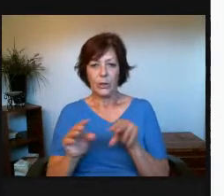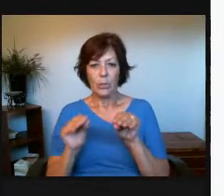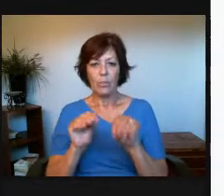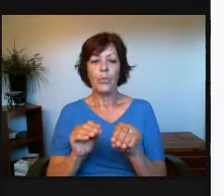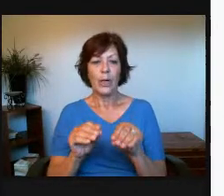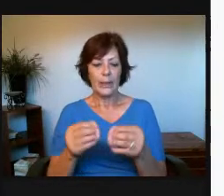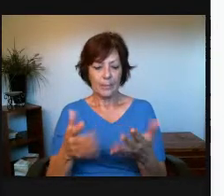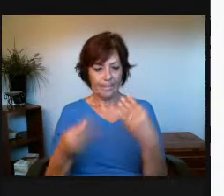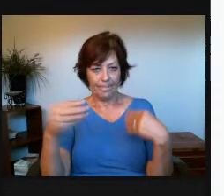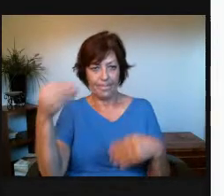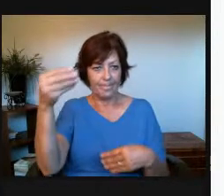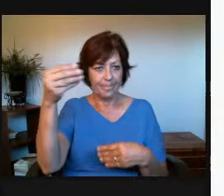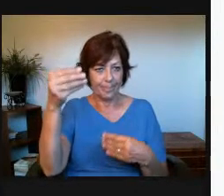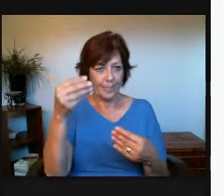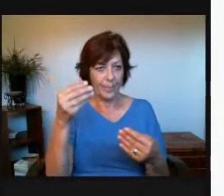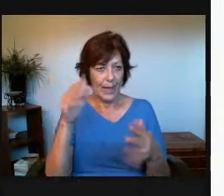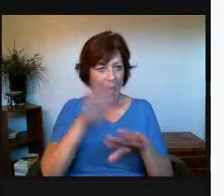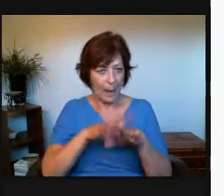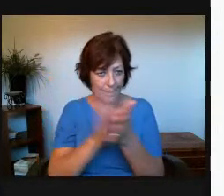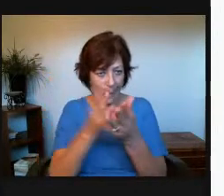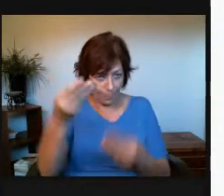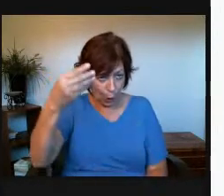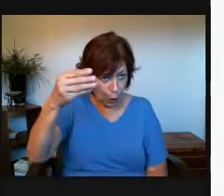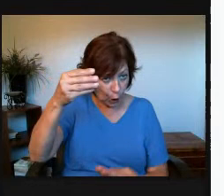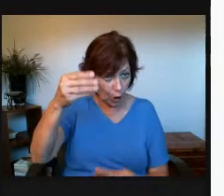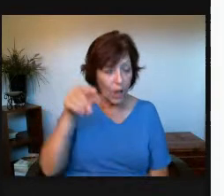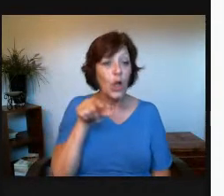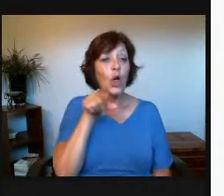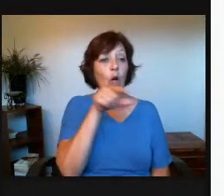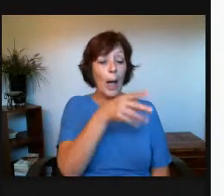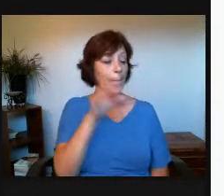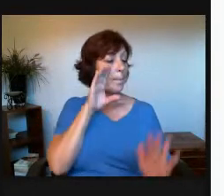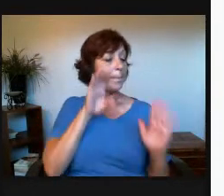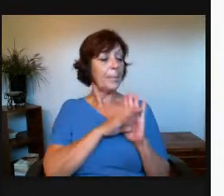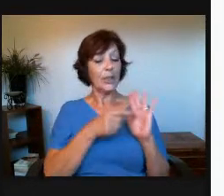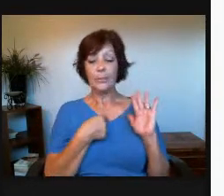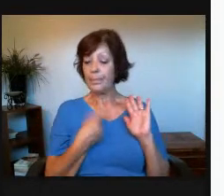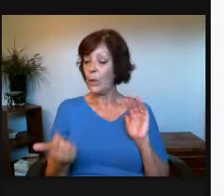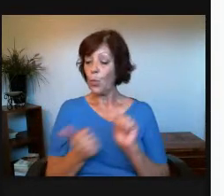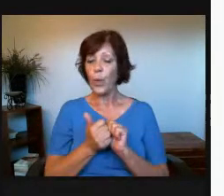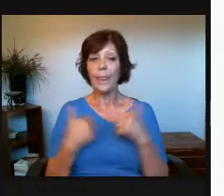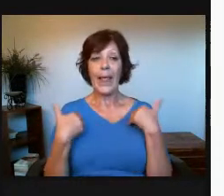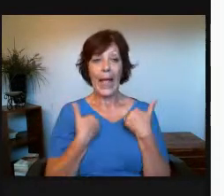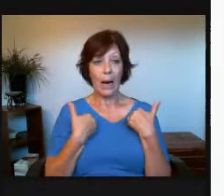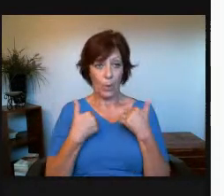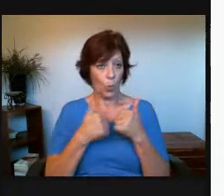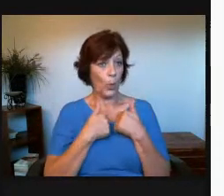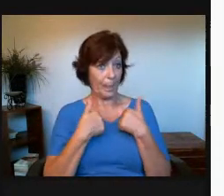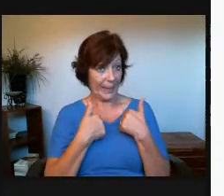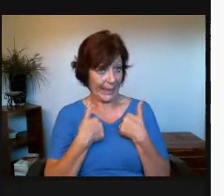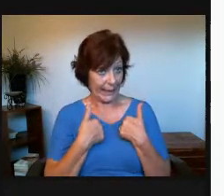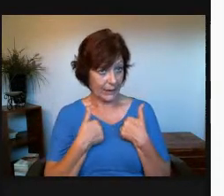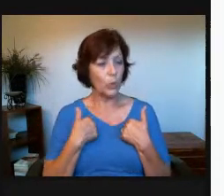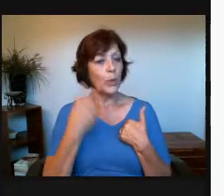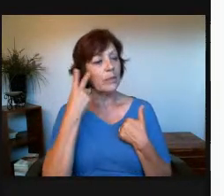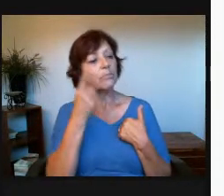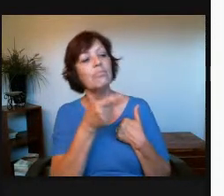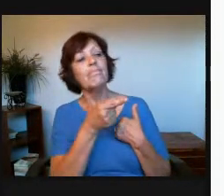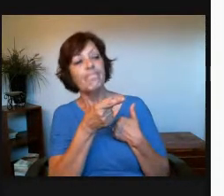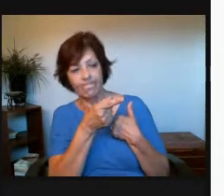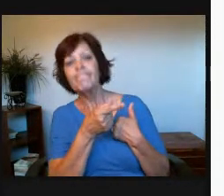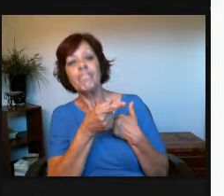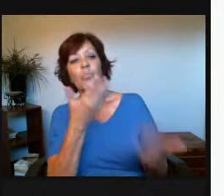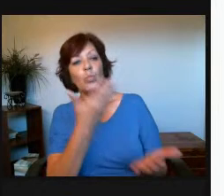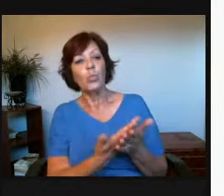copy, a hard photo on paper of you and your pet or your service animal with you, so that we can,